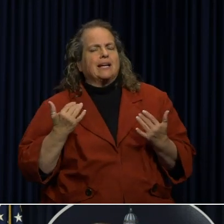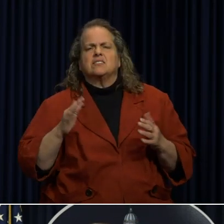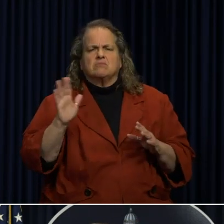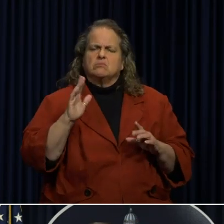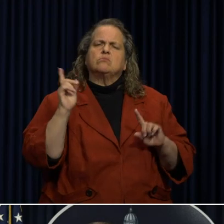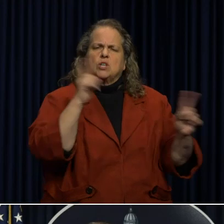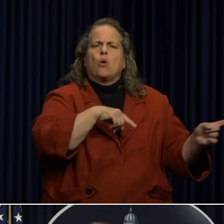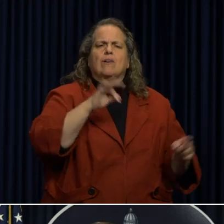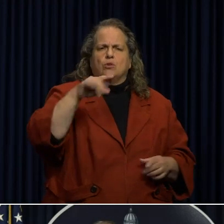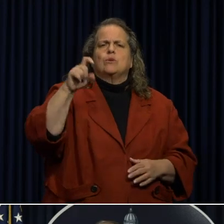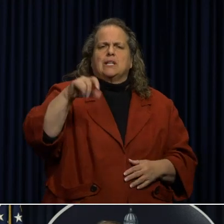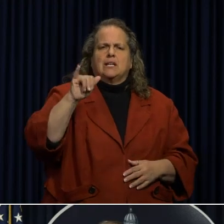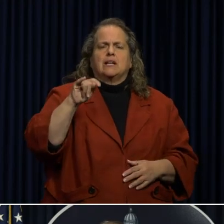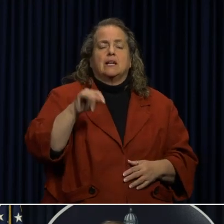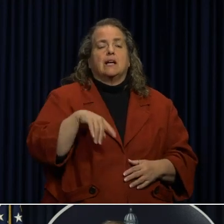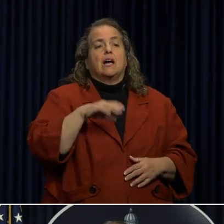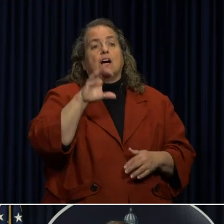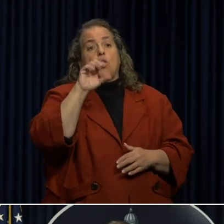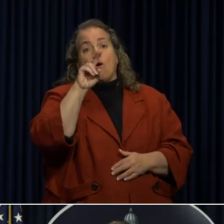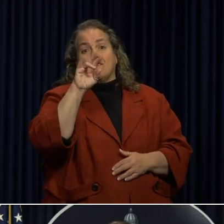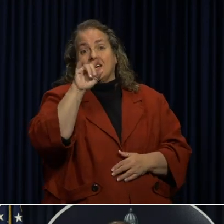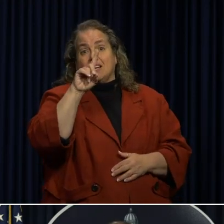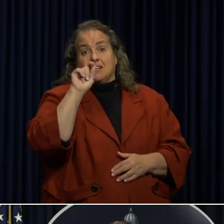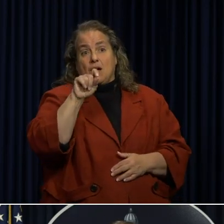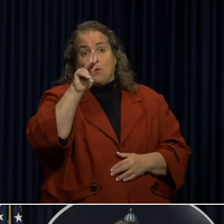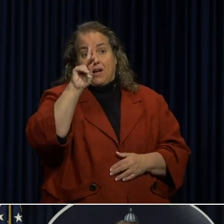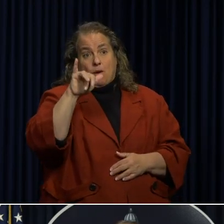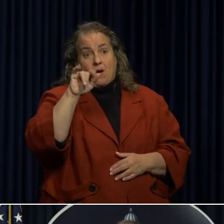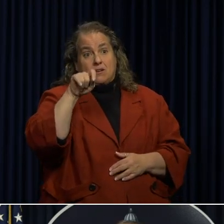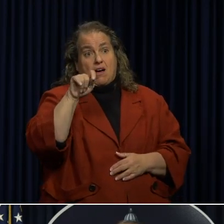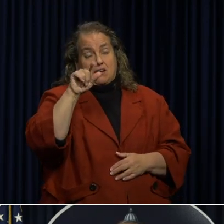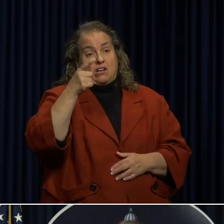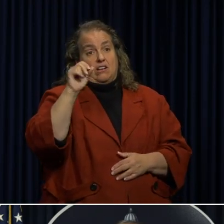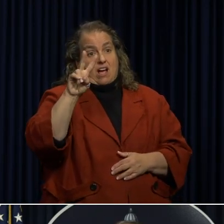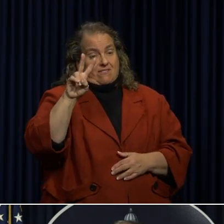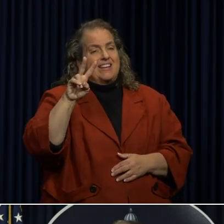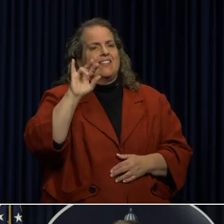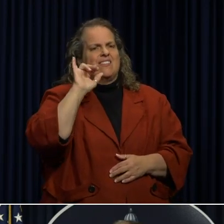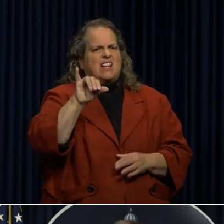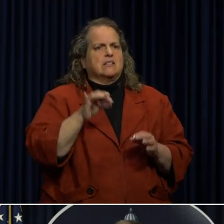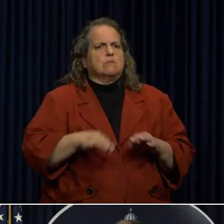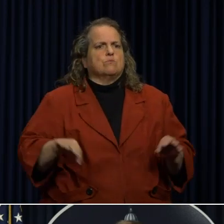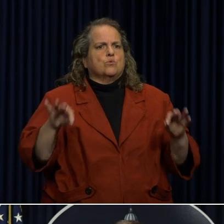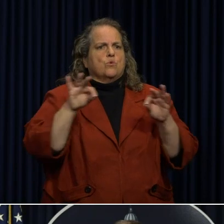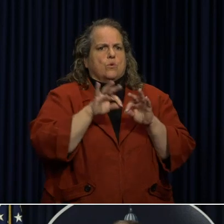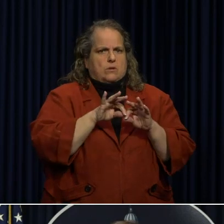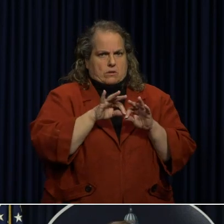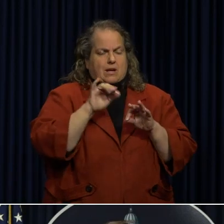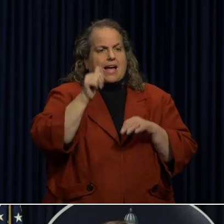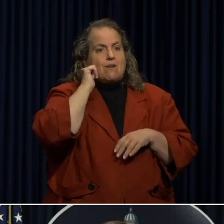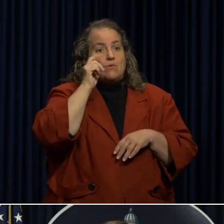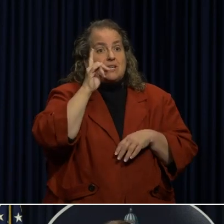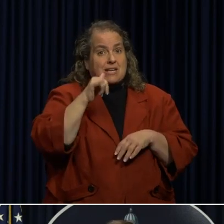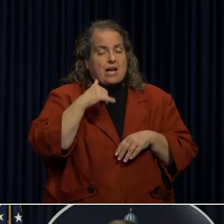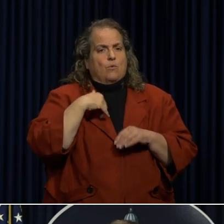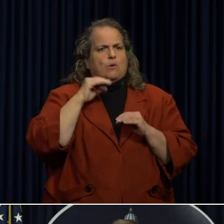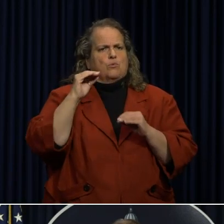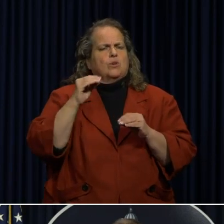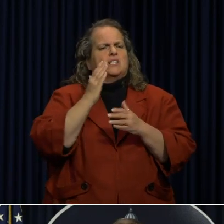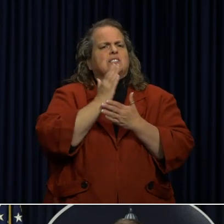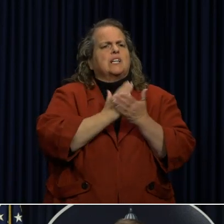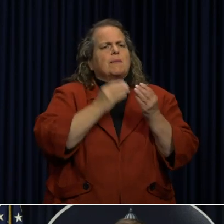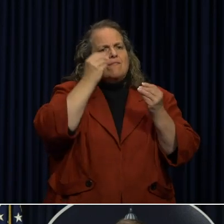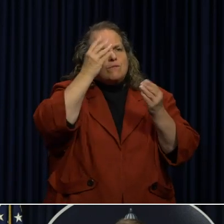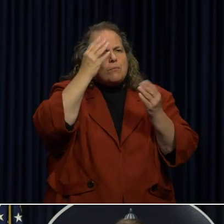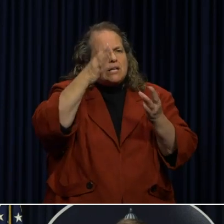kycovid19.ky.gov. You know, every day as we've led up to the restrictions we've put into place, but also every day that we're able